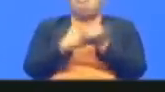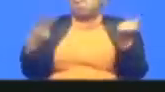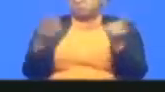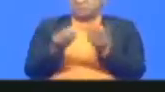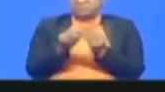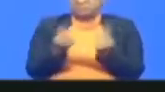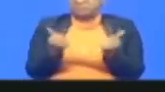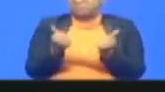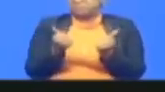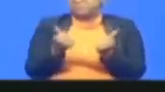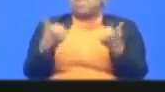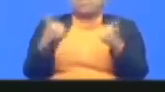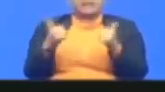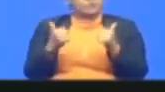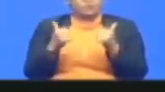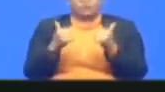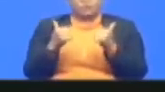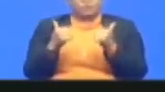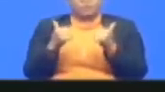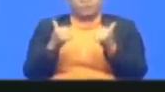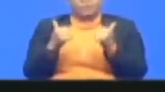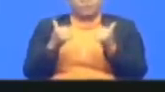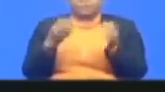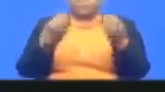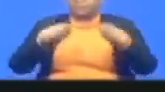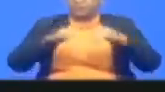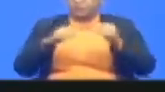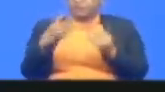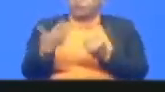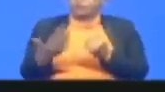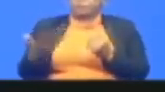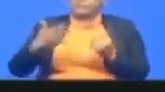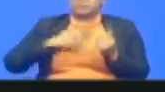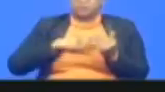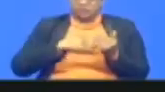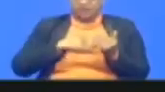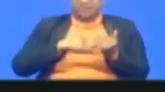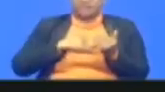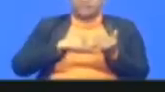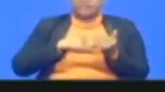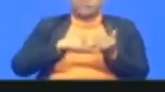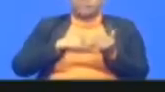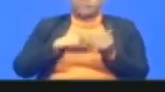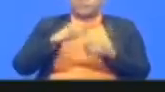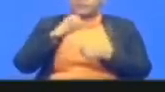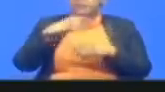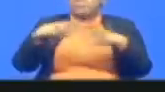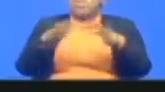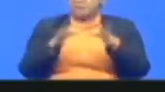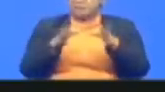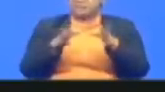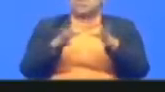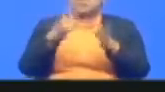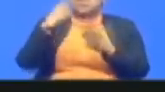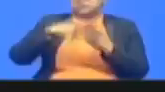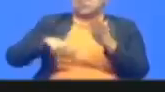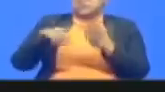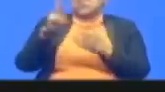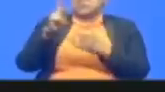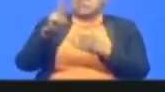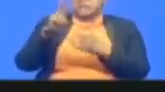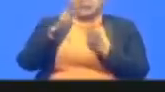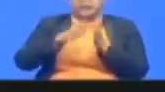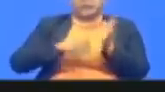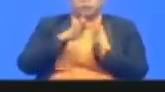exhaustively address the issue. According to documents in our possession, the operating company is charging Kenya Railways